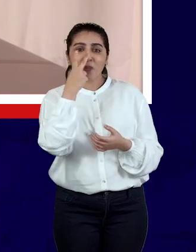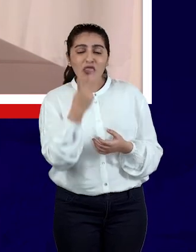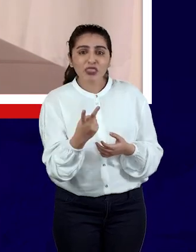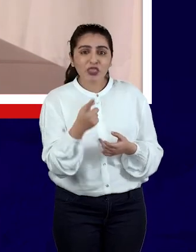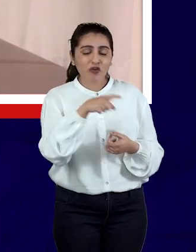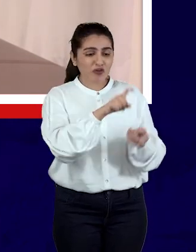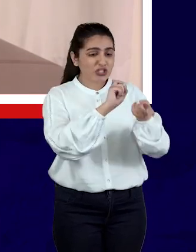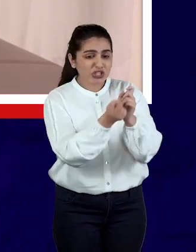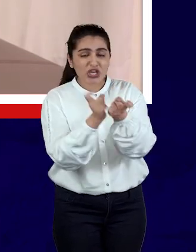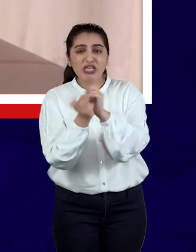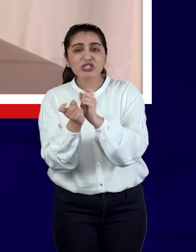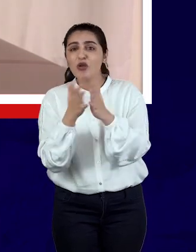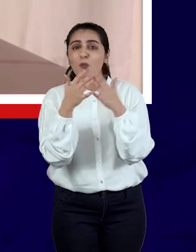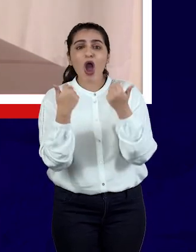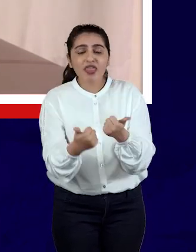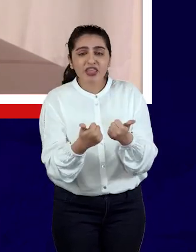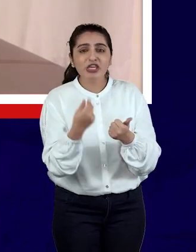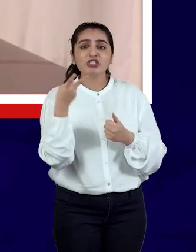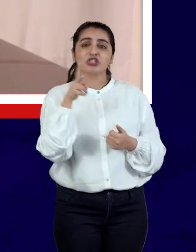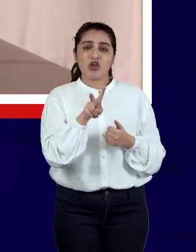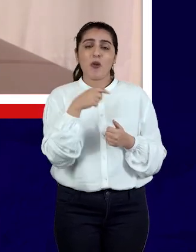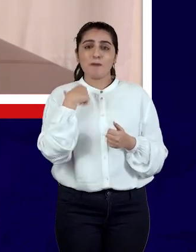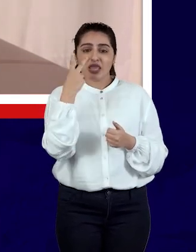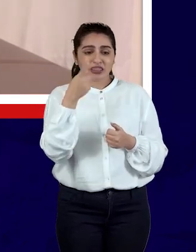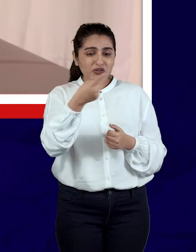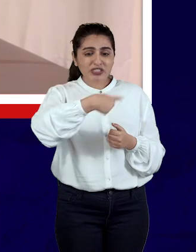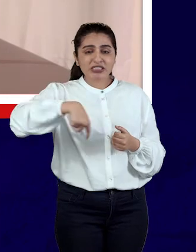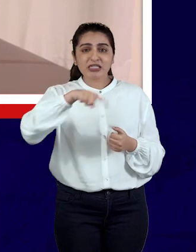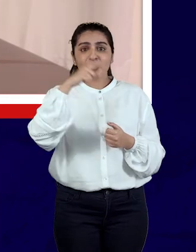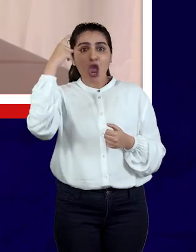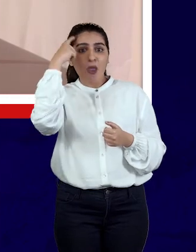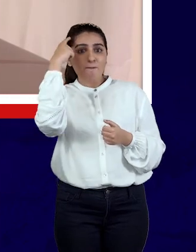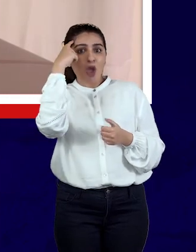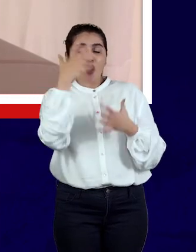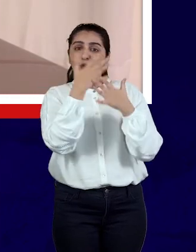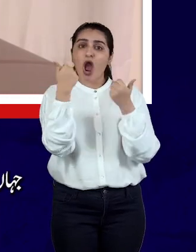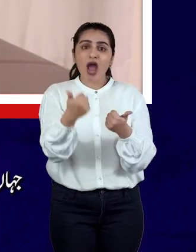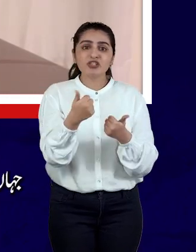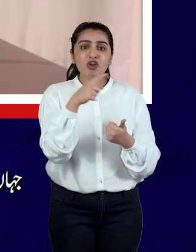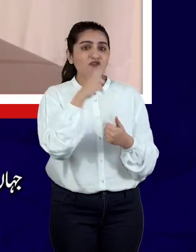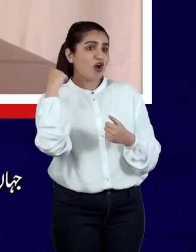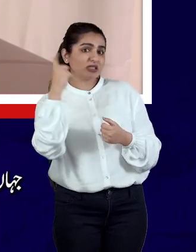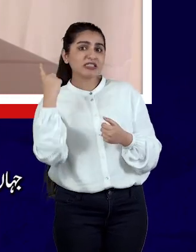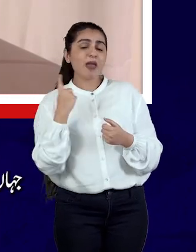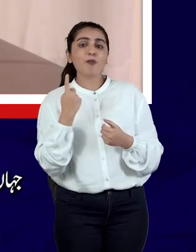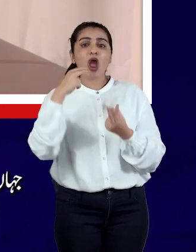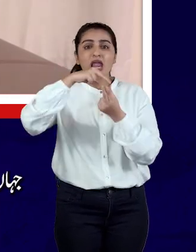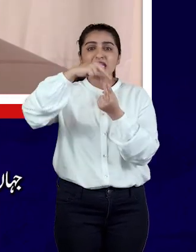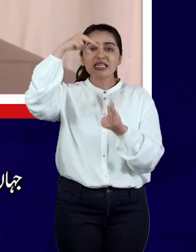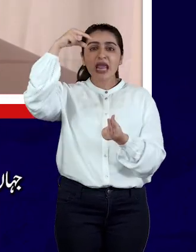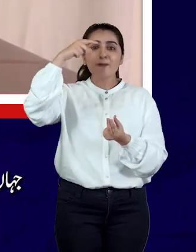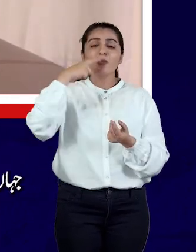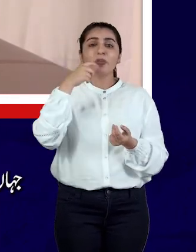saw great inventions and amazing use of the human mind where women would curl their hair